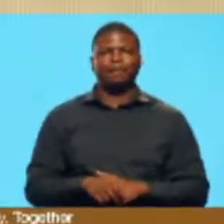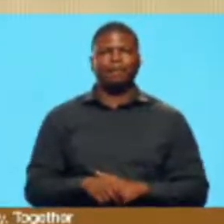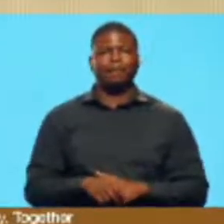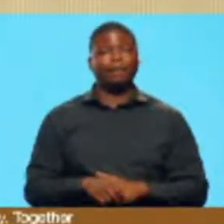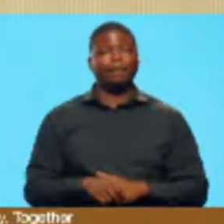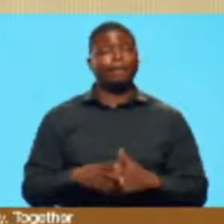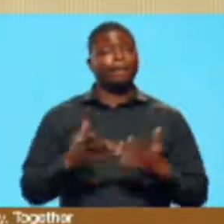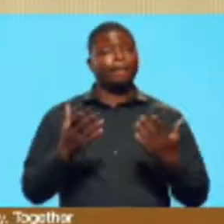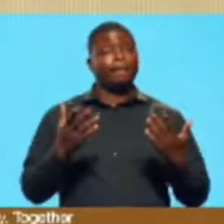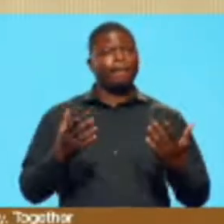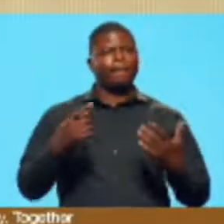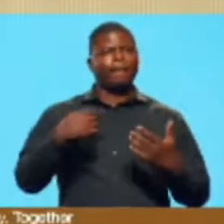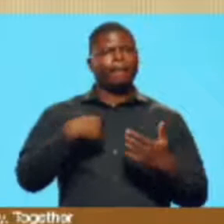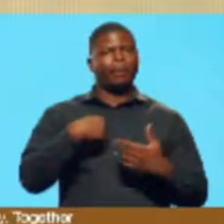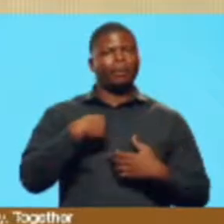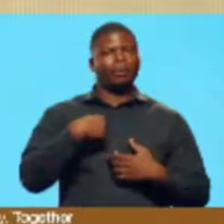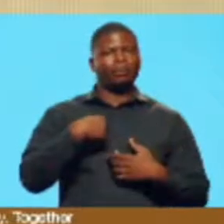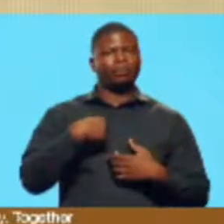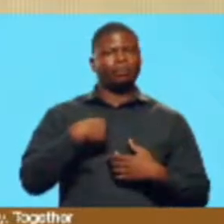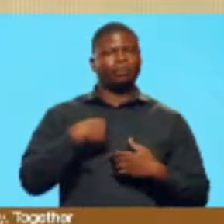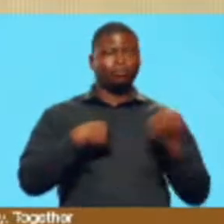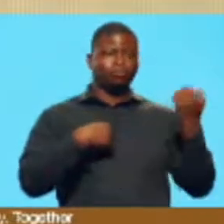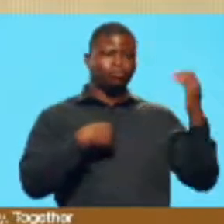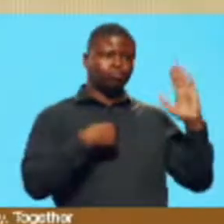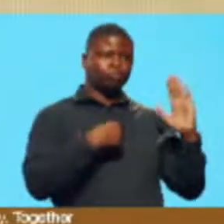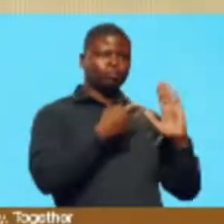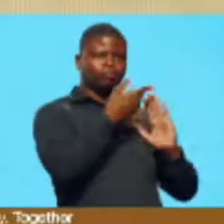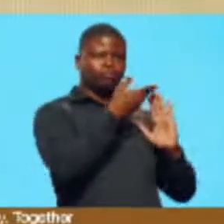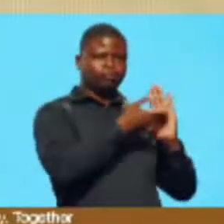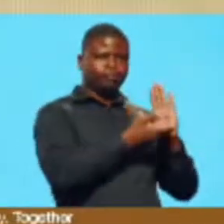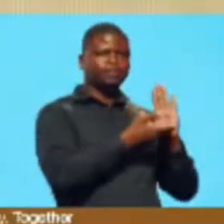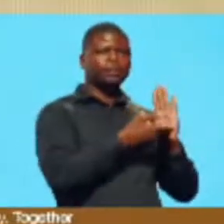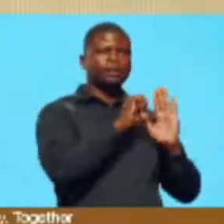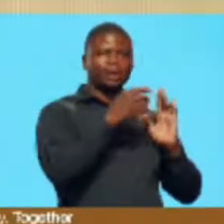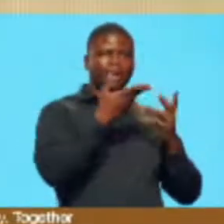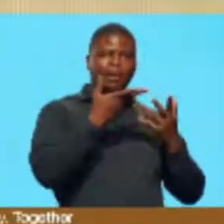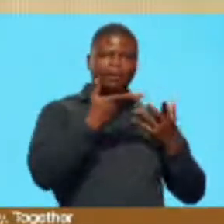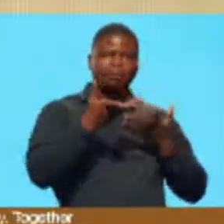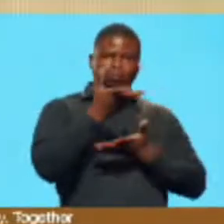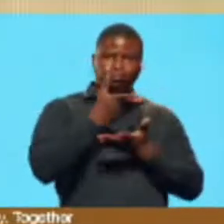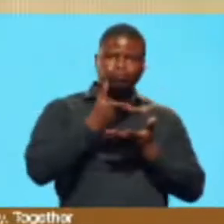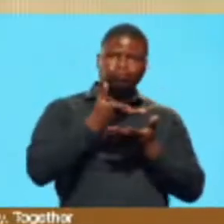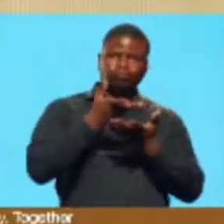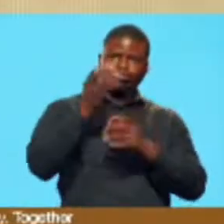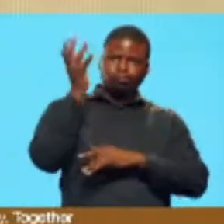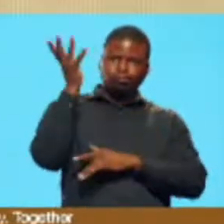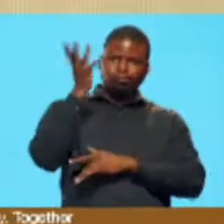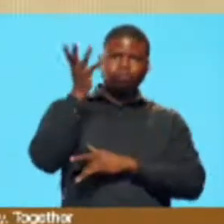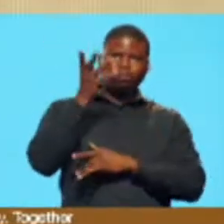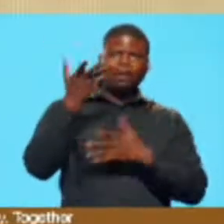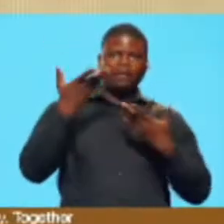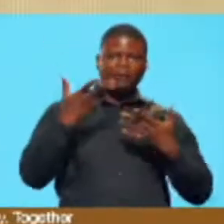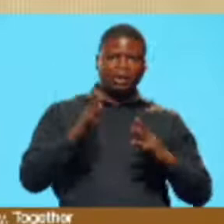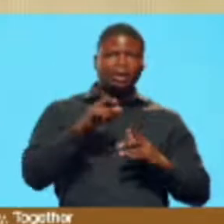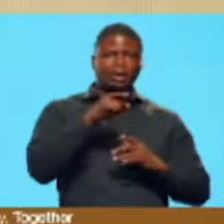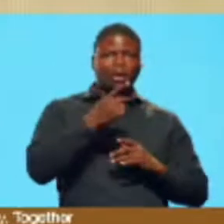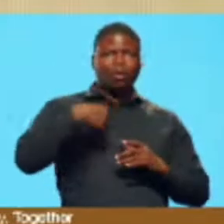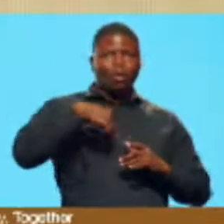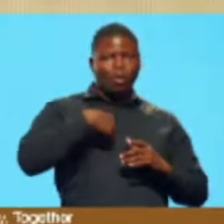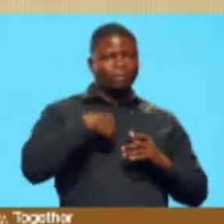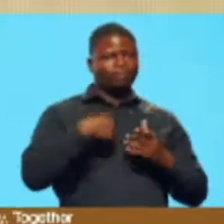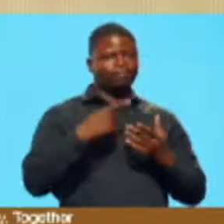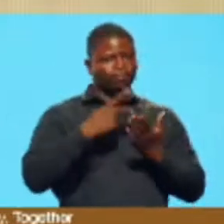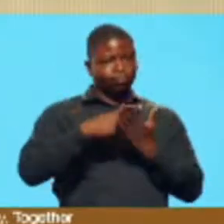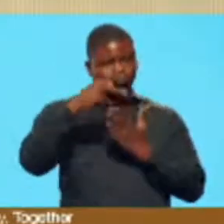I already alluded to this slide in terms of the engagement that we had after the exercise, where